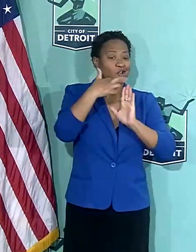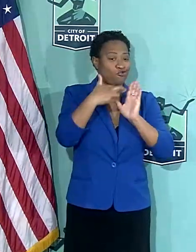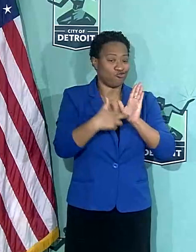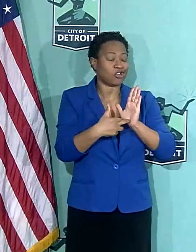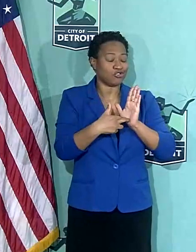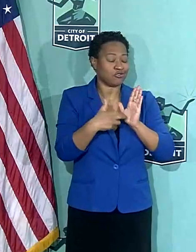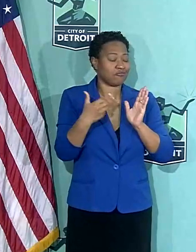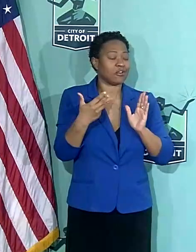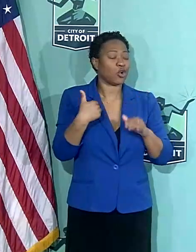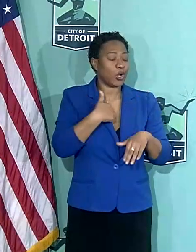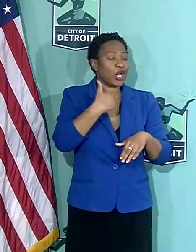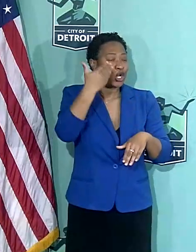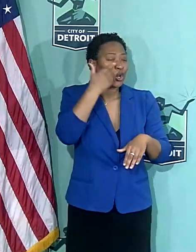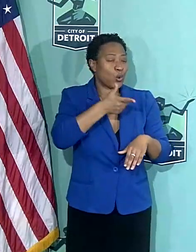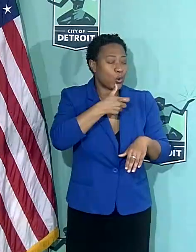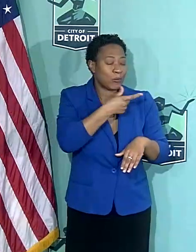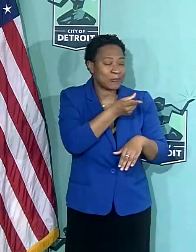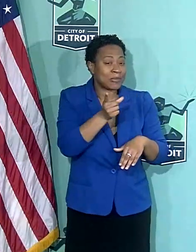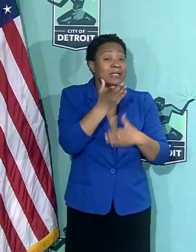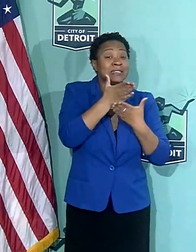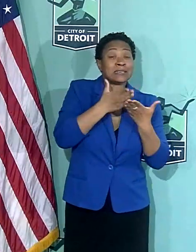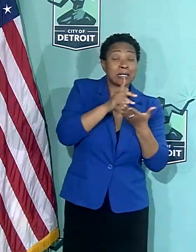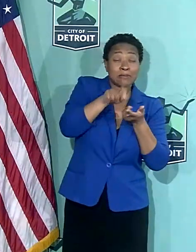some specifically target